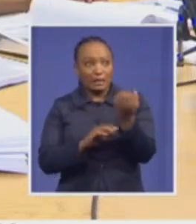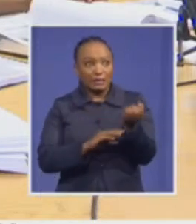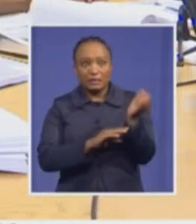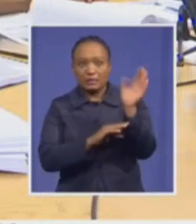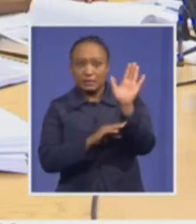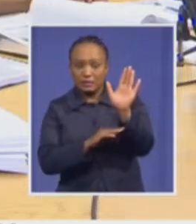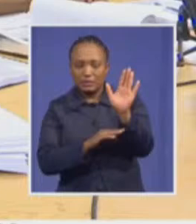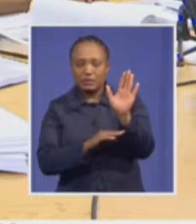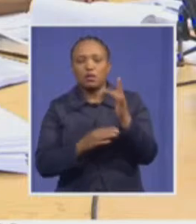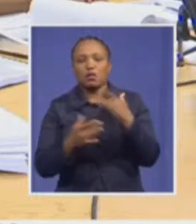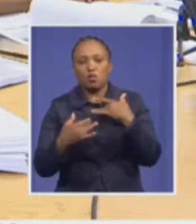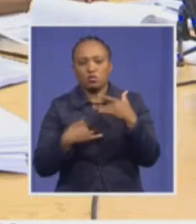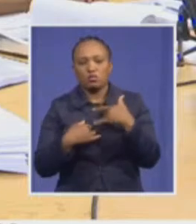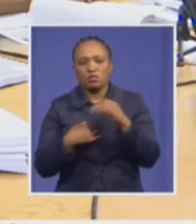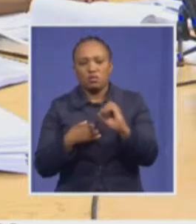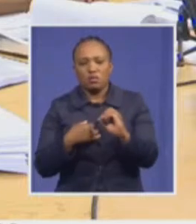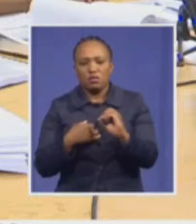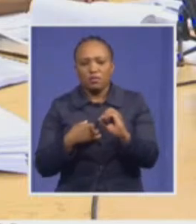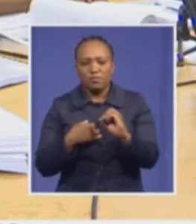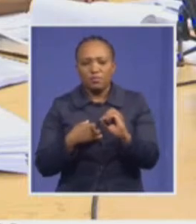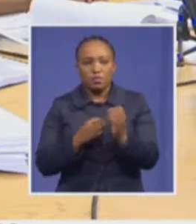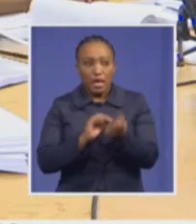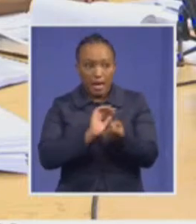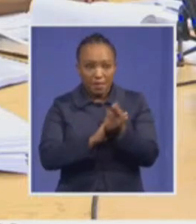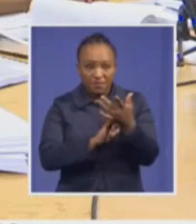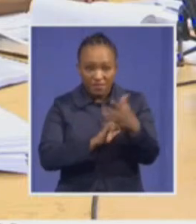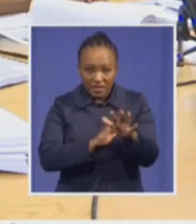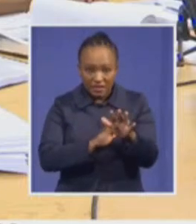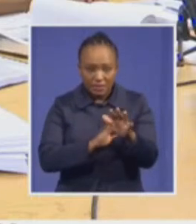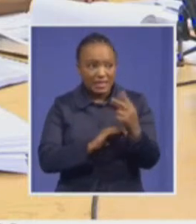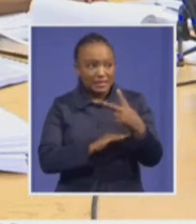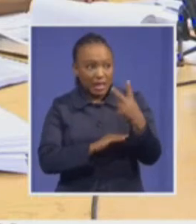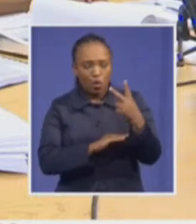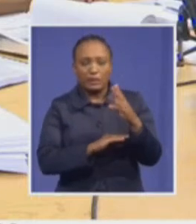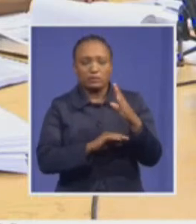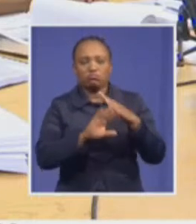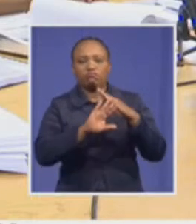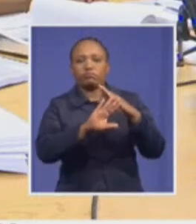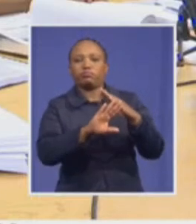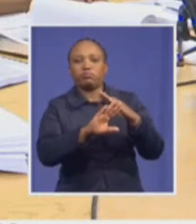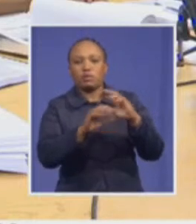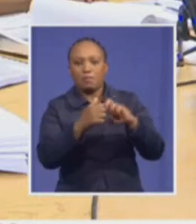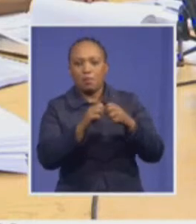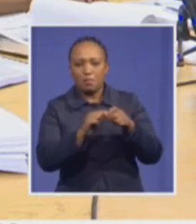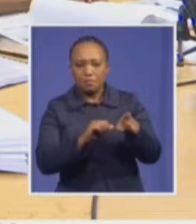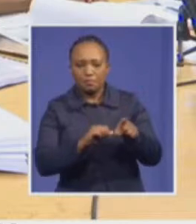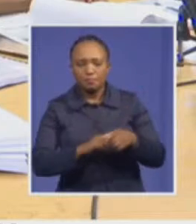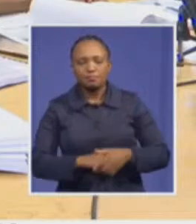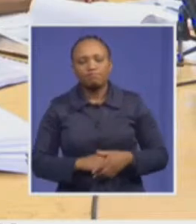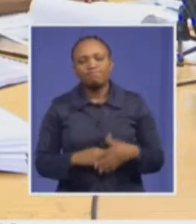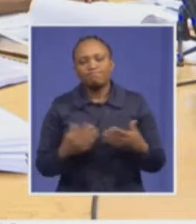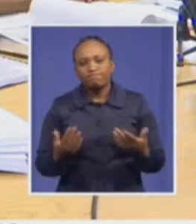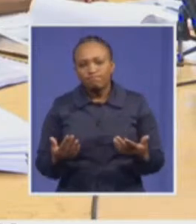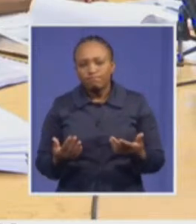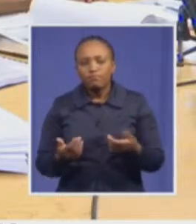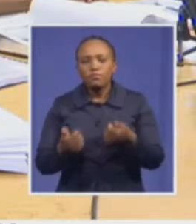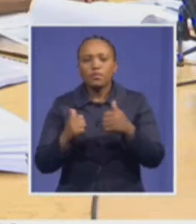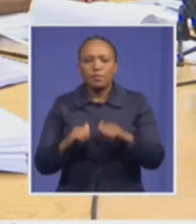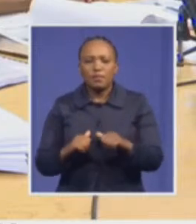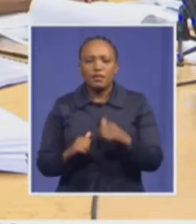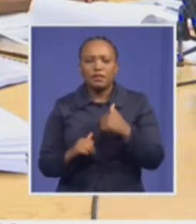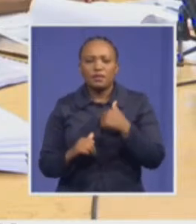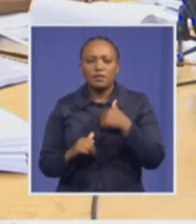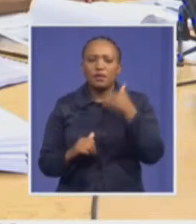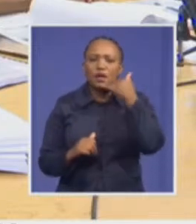we must avert the second disaster. So I then, I don't get hold of